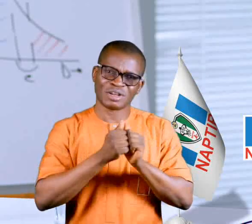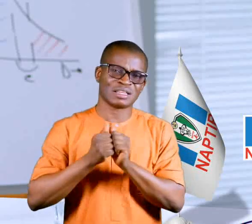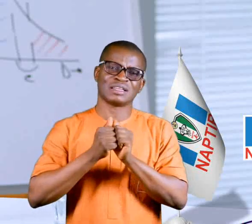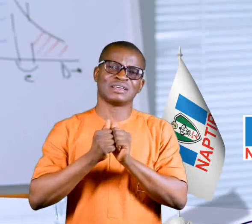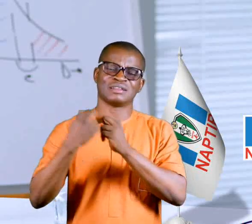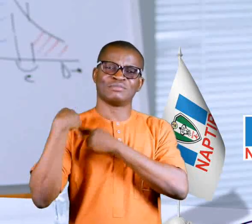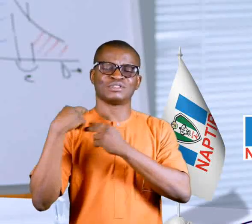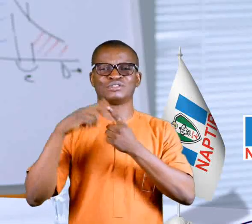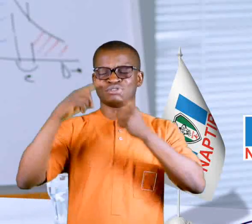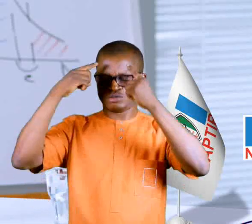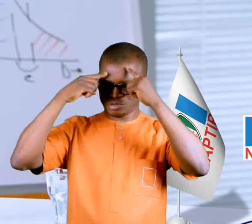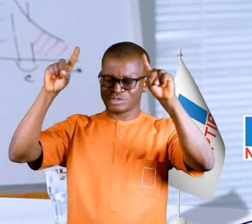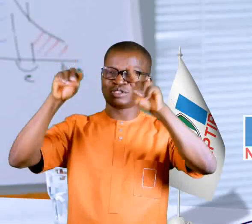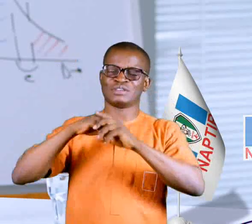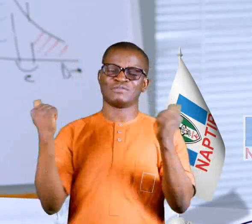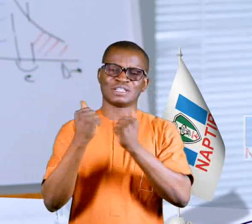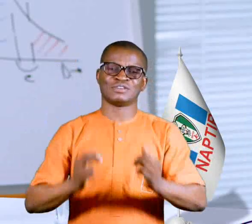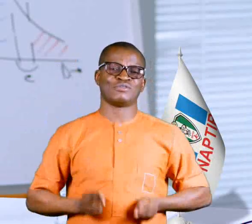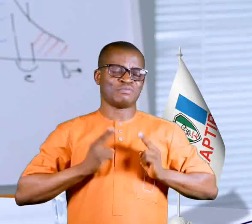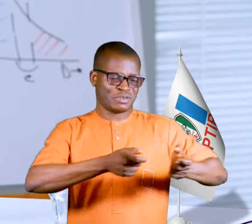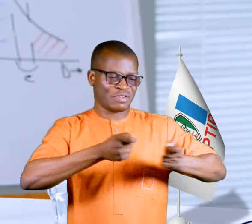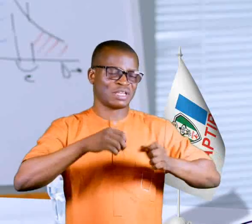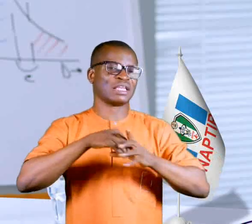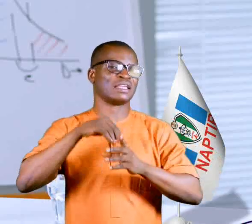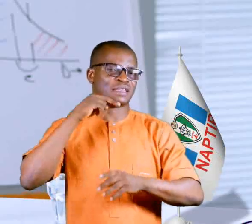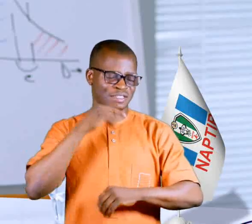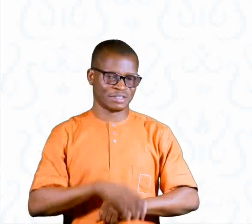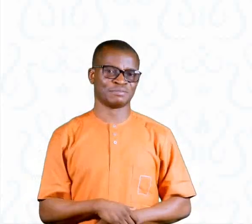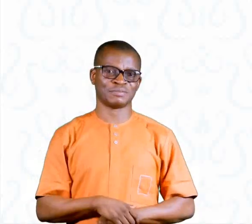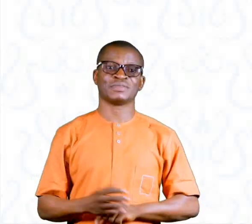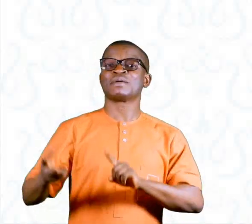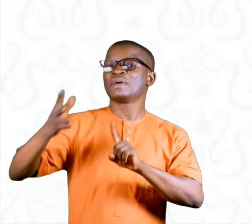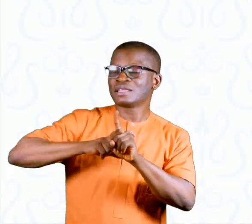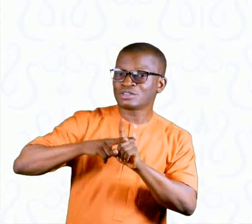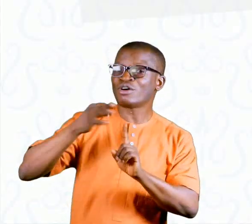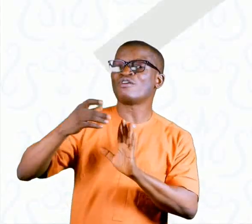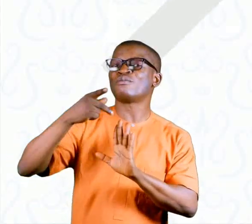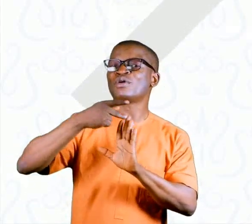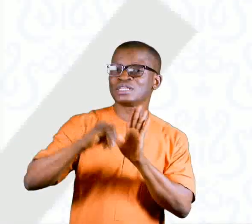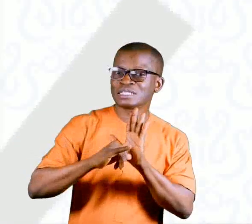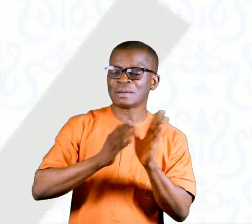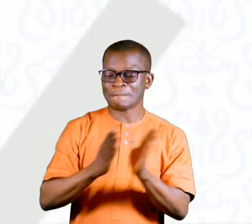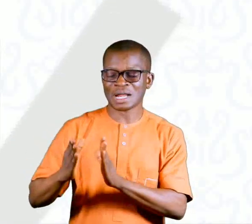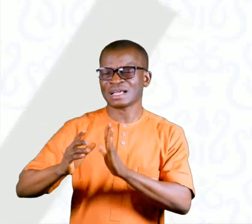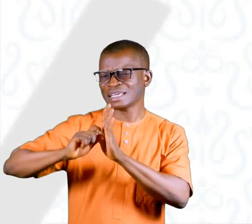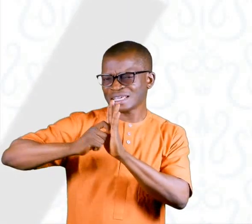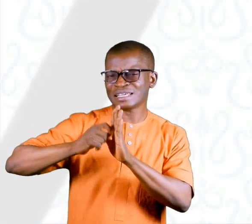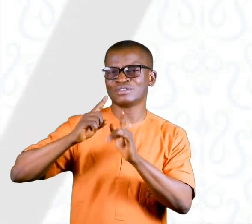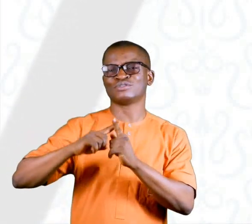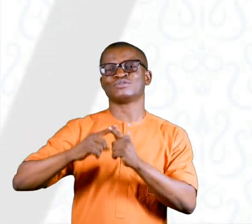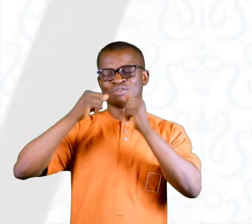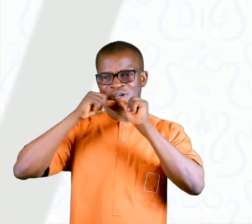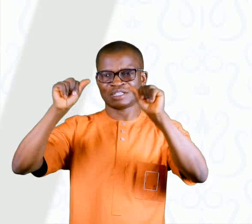to make sure that we succeed in fighting human trafficking in Nigeria. Implementation of policies and plans are key